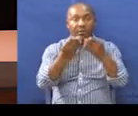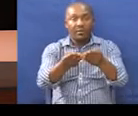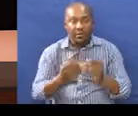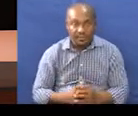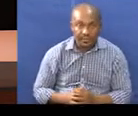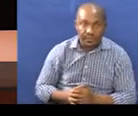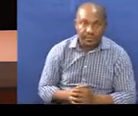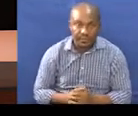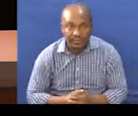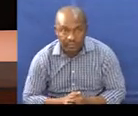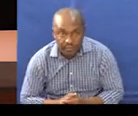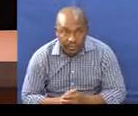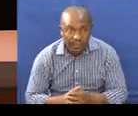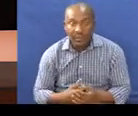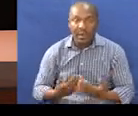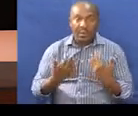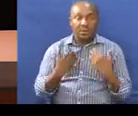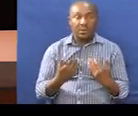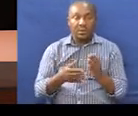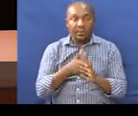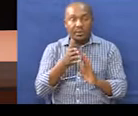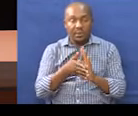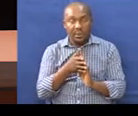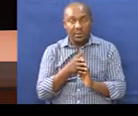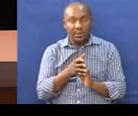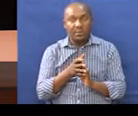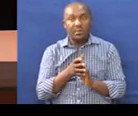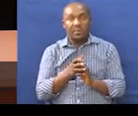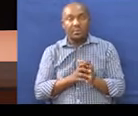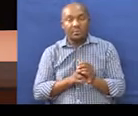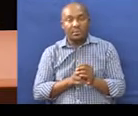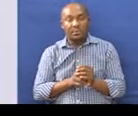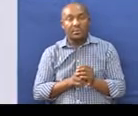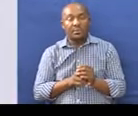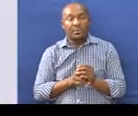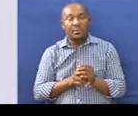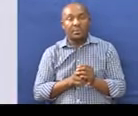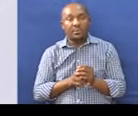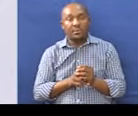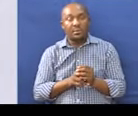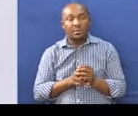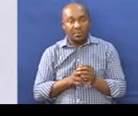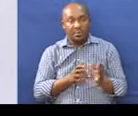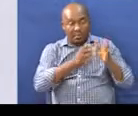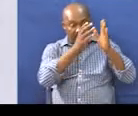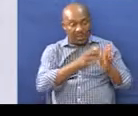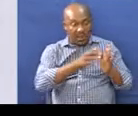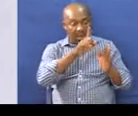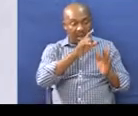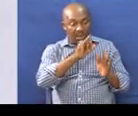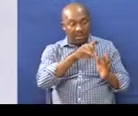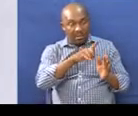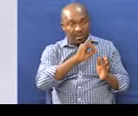to start with the lipid as usual to this side in a test tube